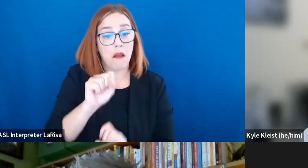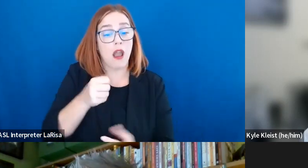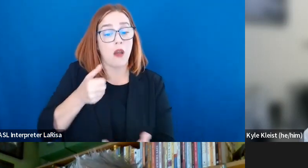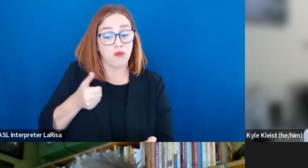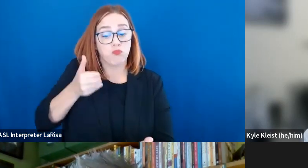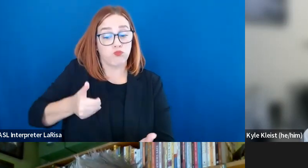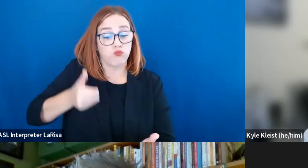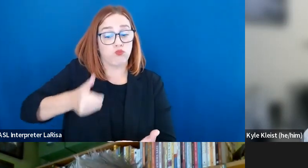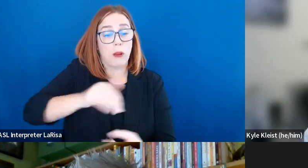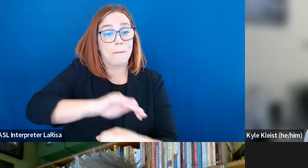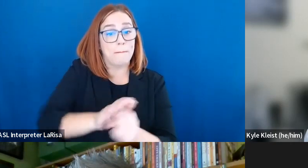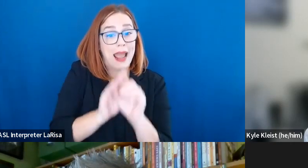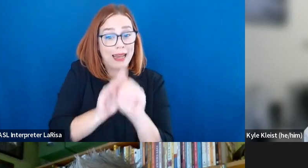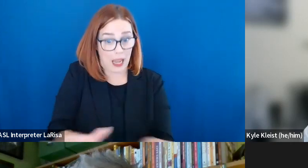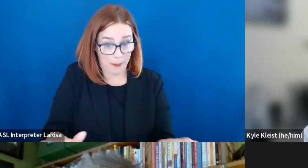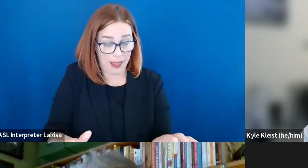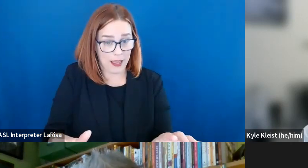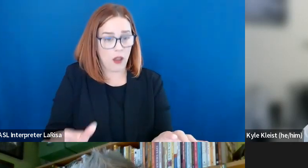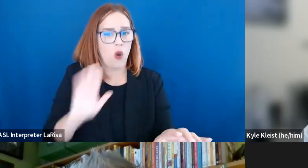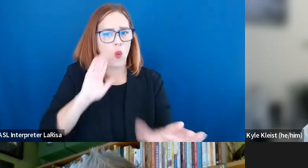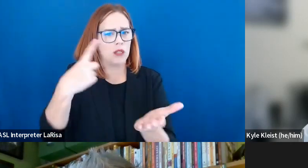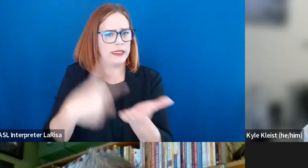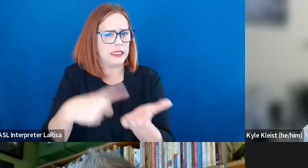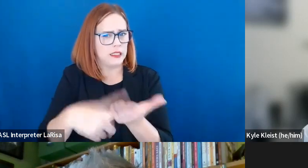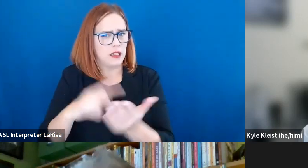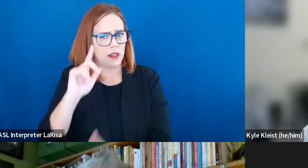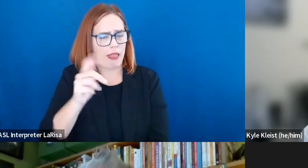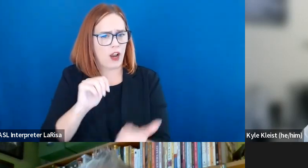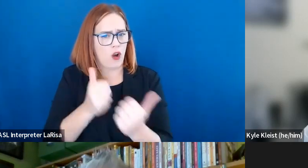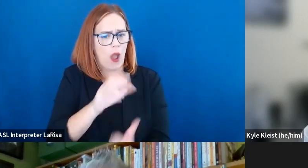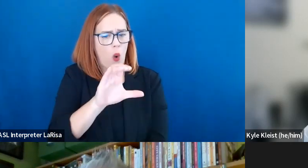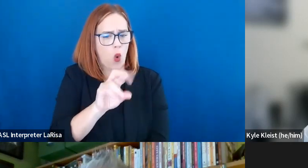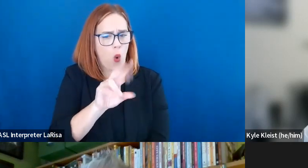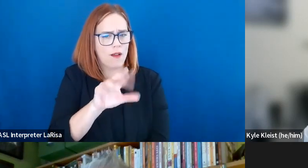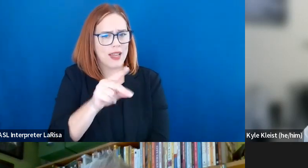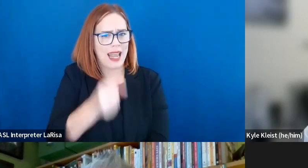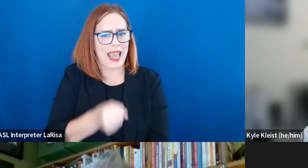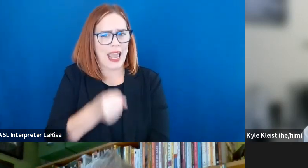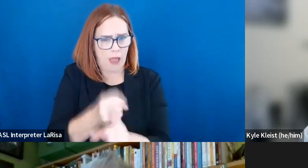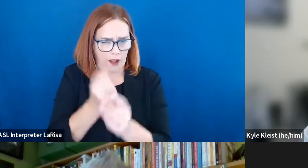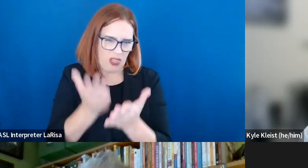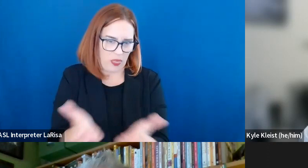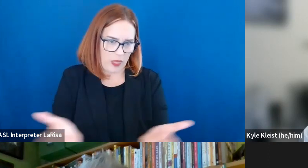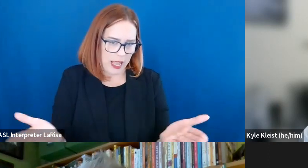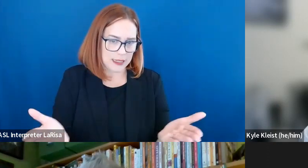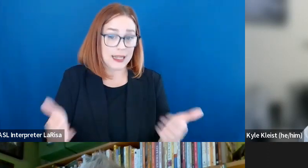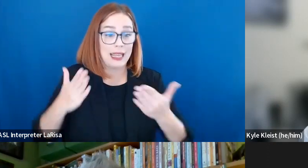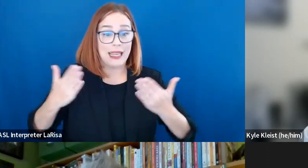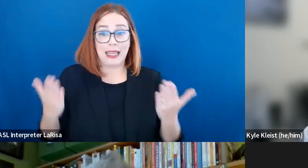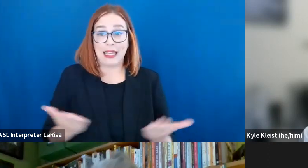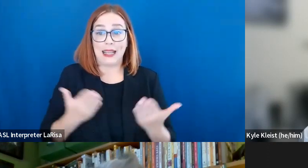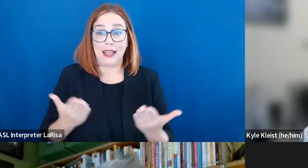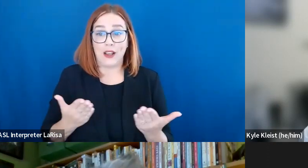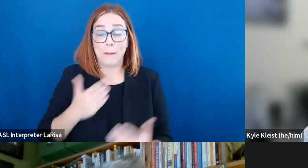well, how COVID has impacted things. But yes, at our center, we are really looking, and here's one of